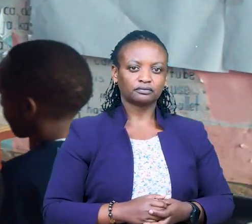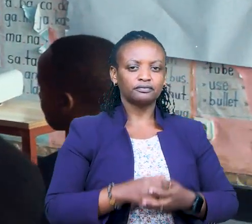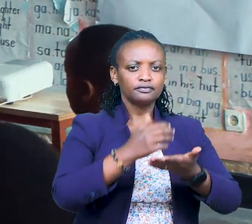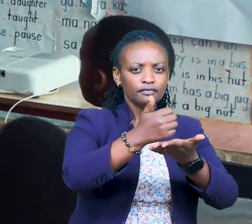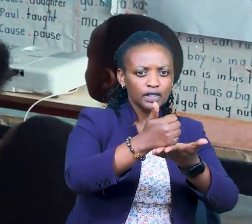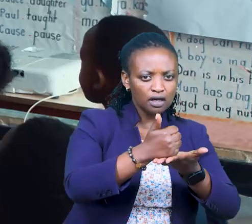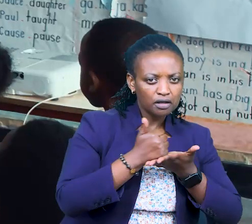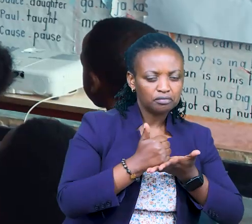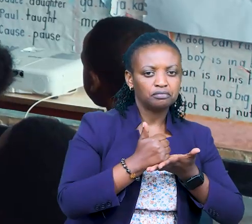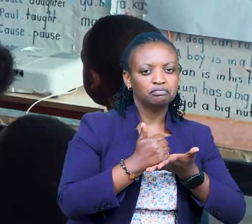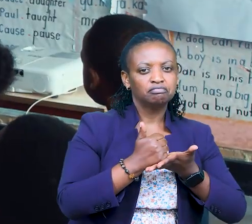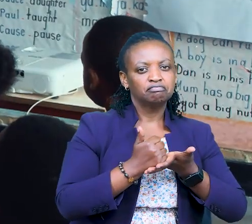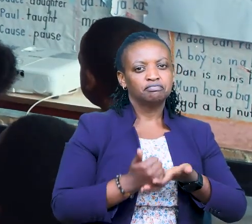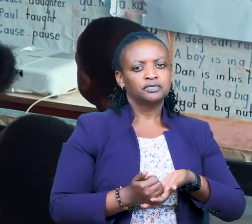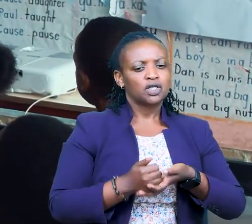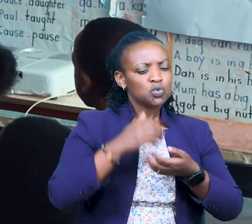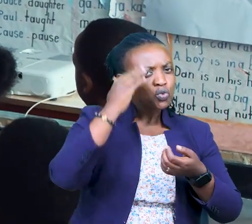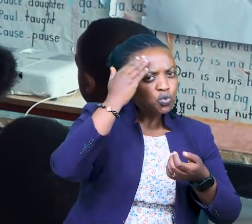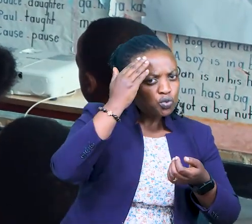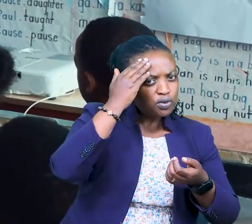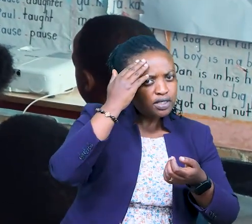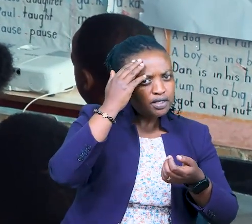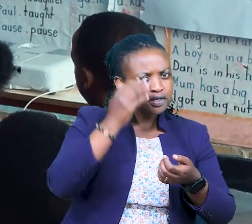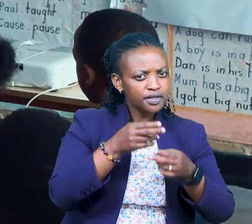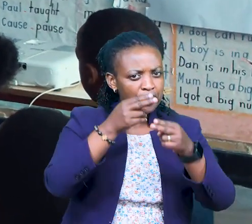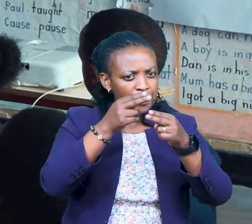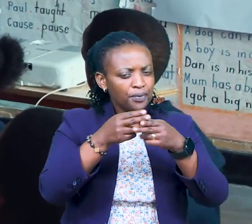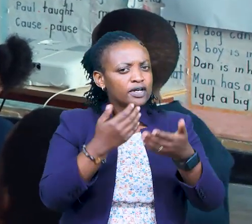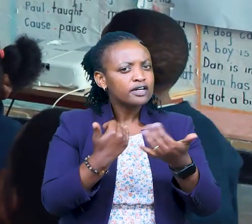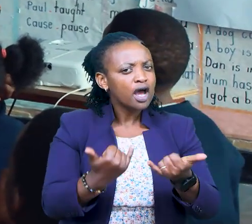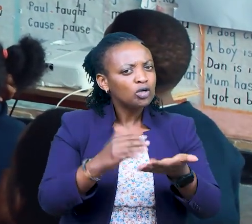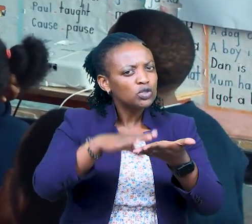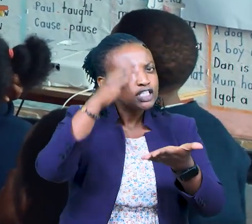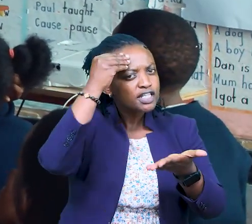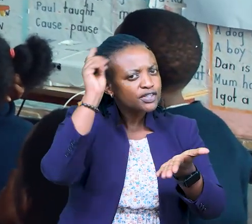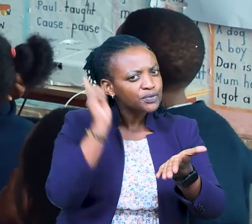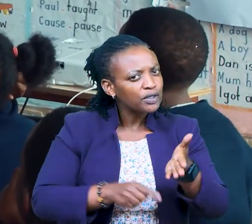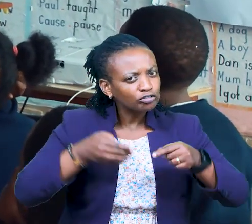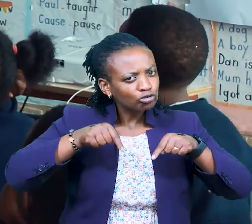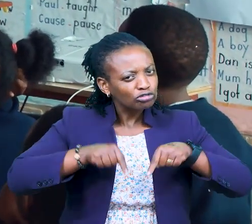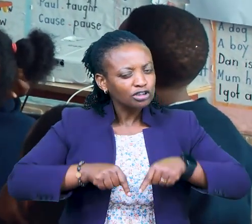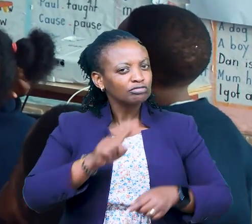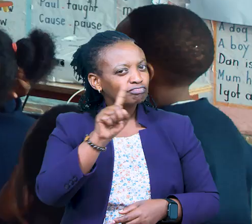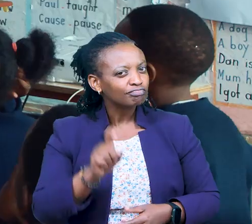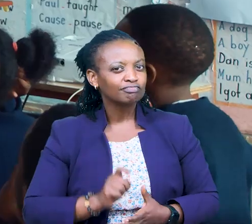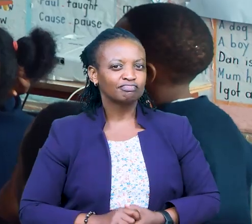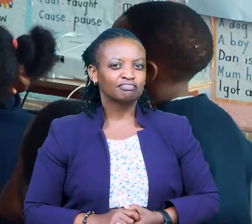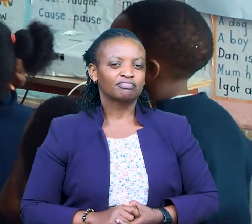somebody to help us identify what we are going to study